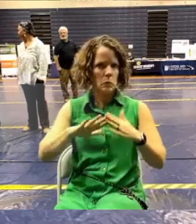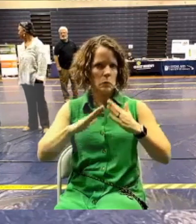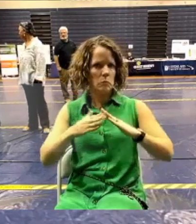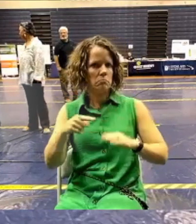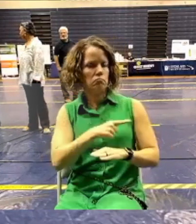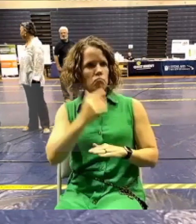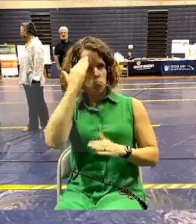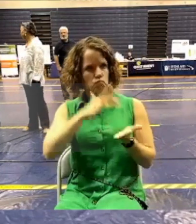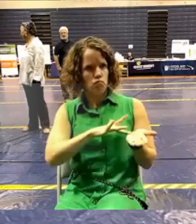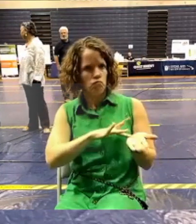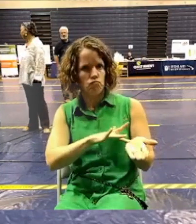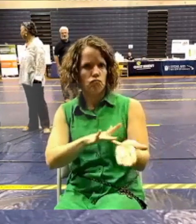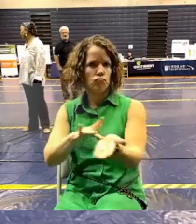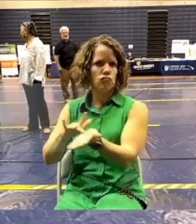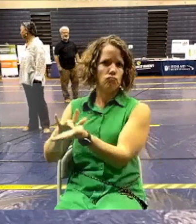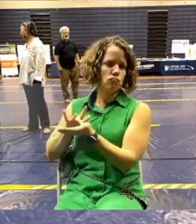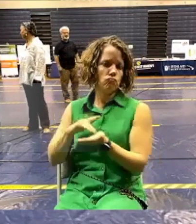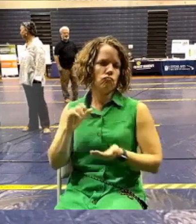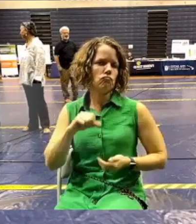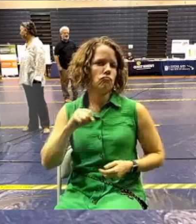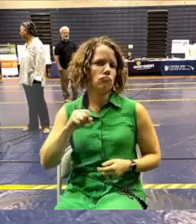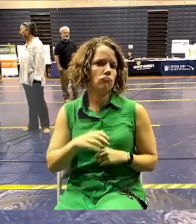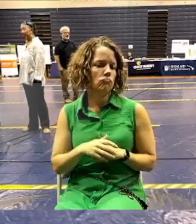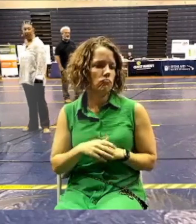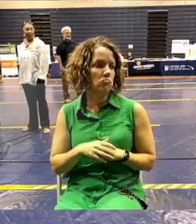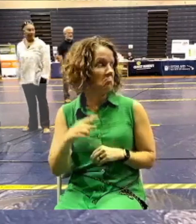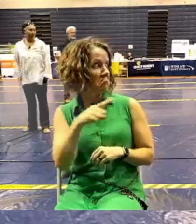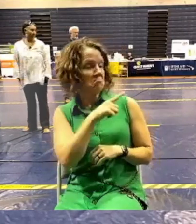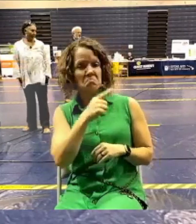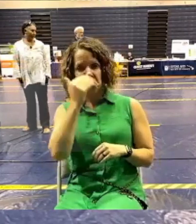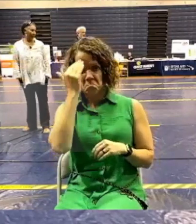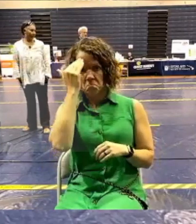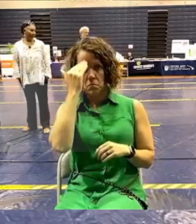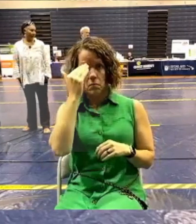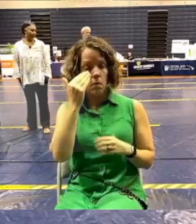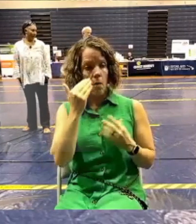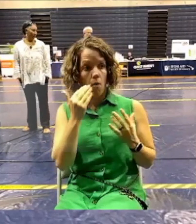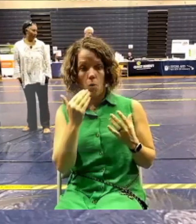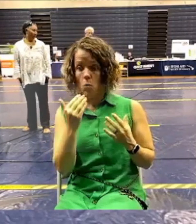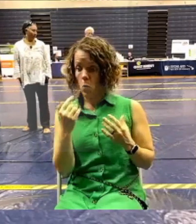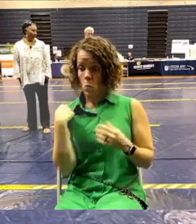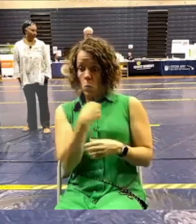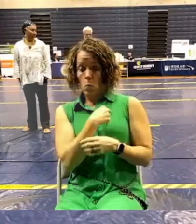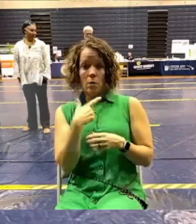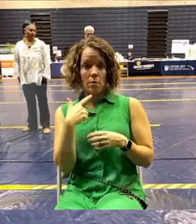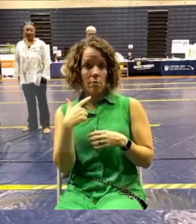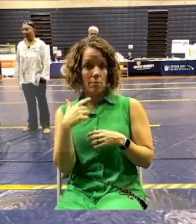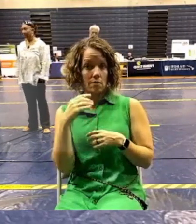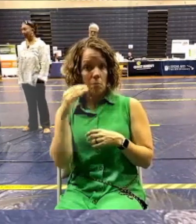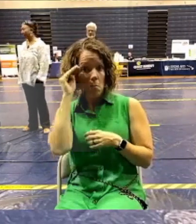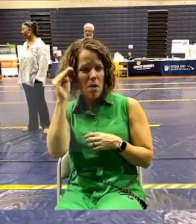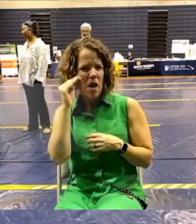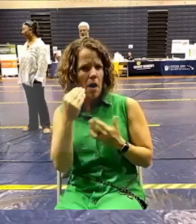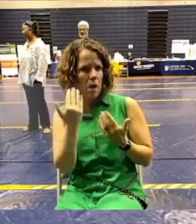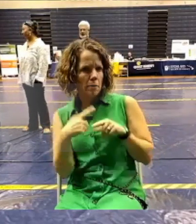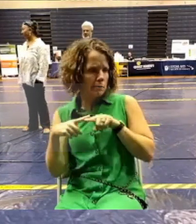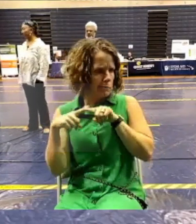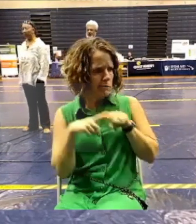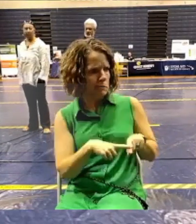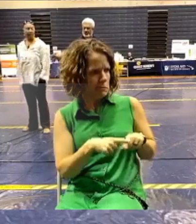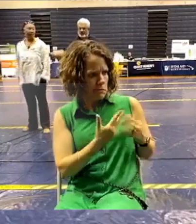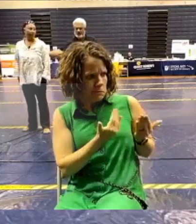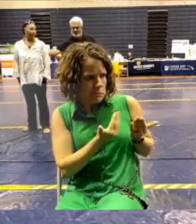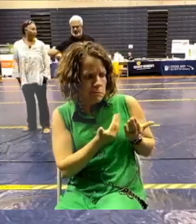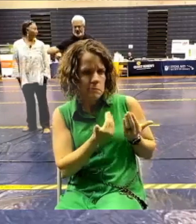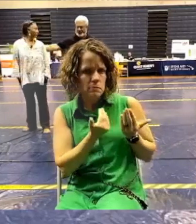knew things that we needed to know at the county government level. They don't all come from the same groups, and